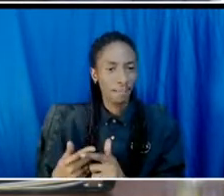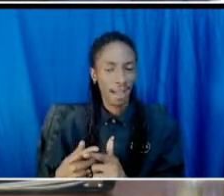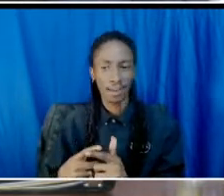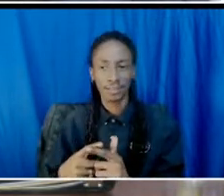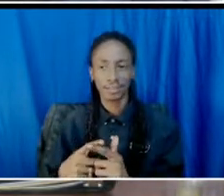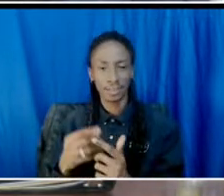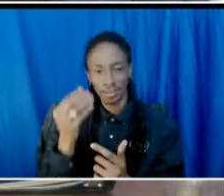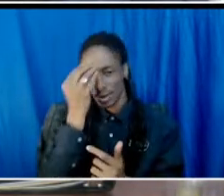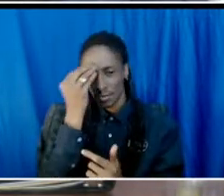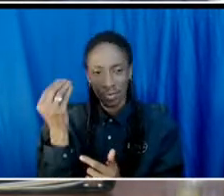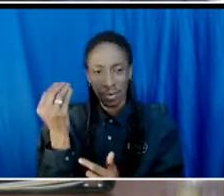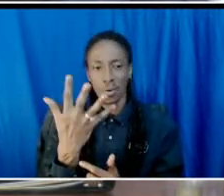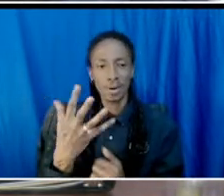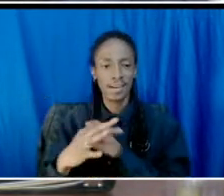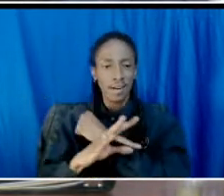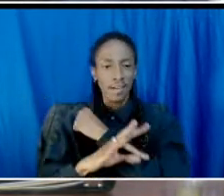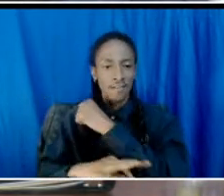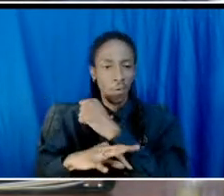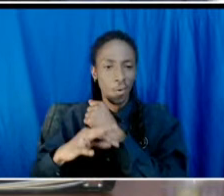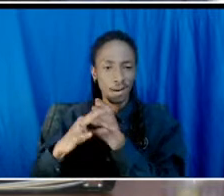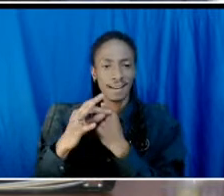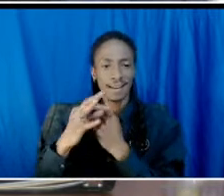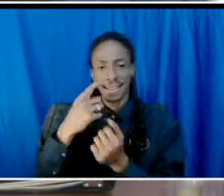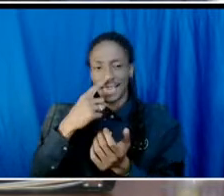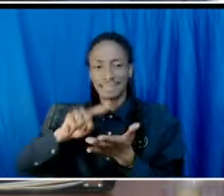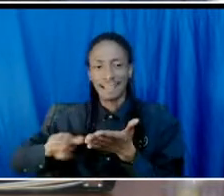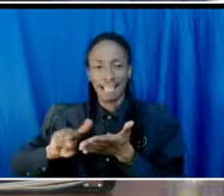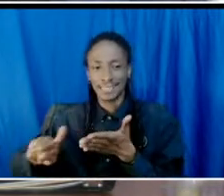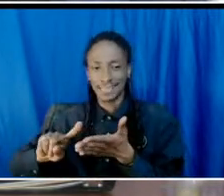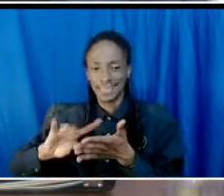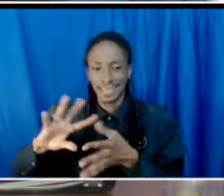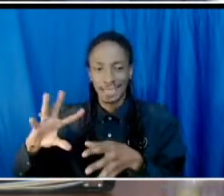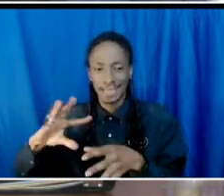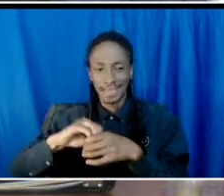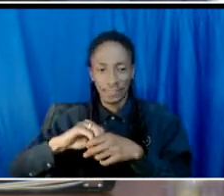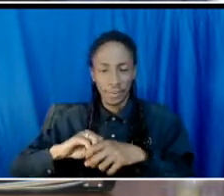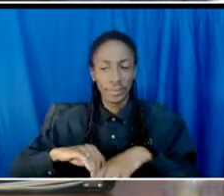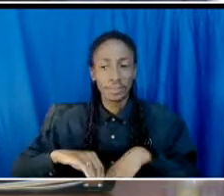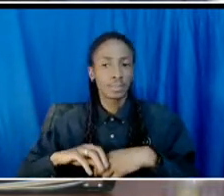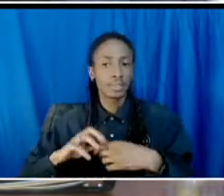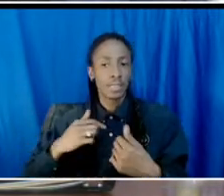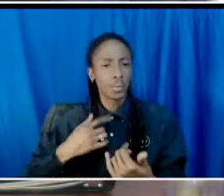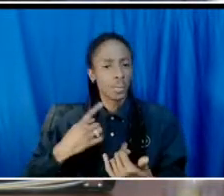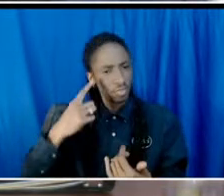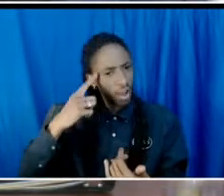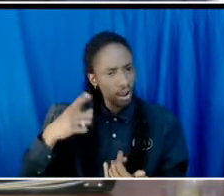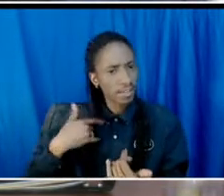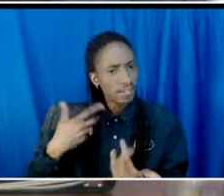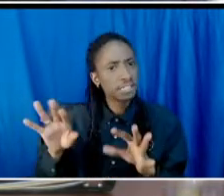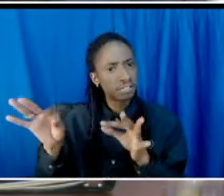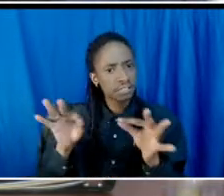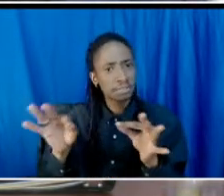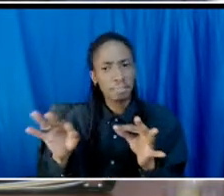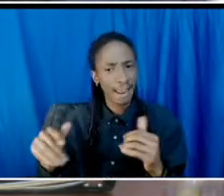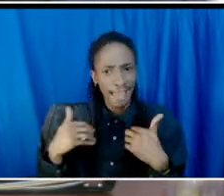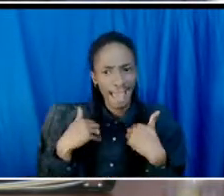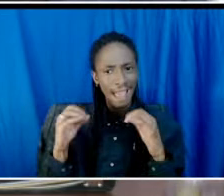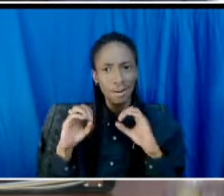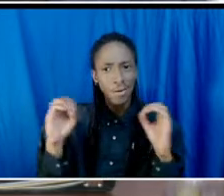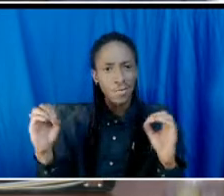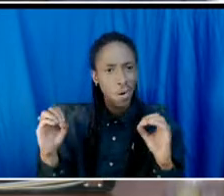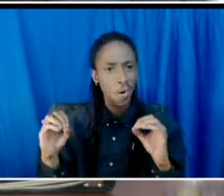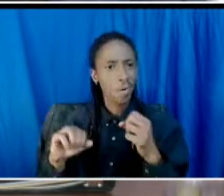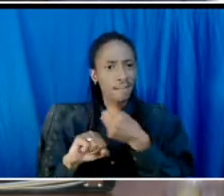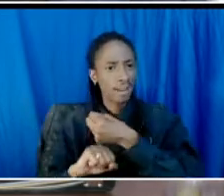interference. And we thought perhaps once it was explained to him that there was no basis for that part of